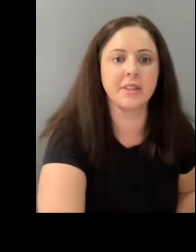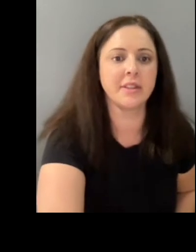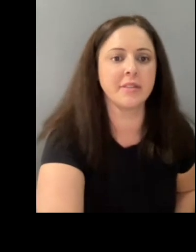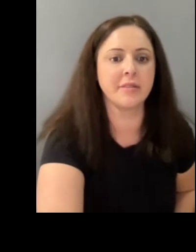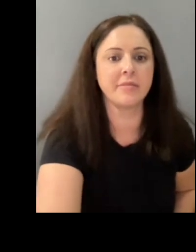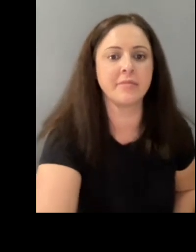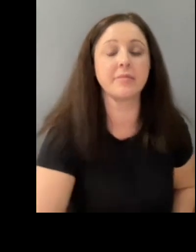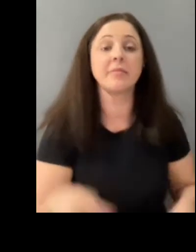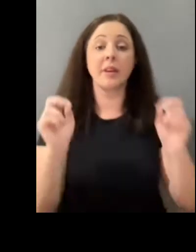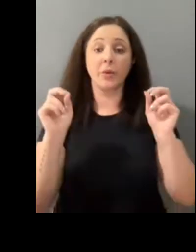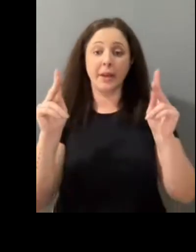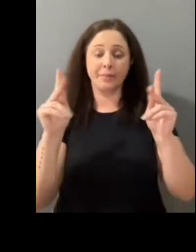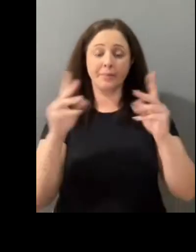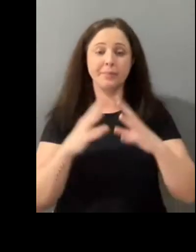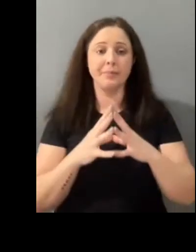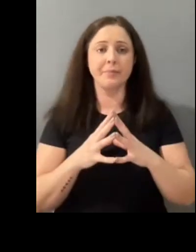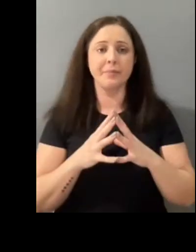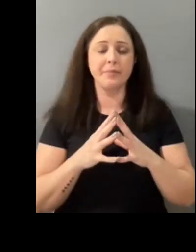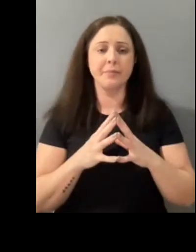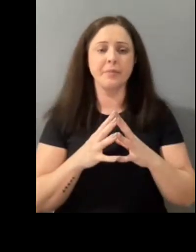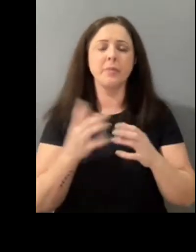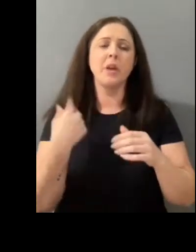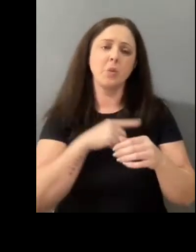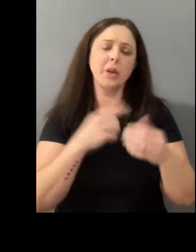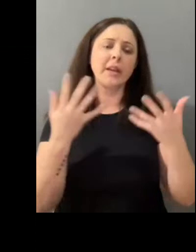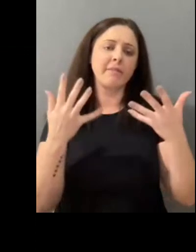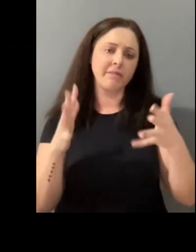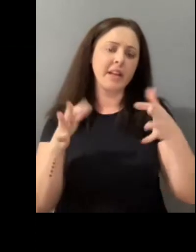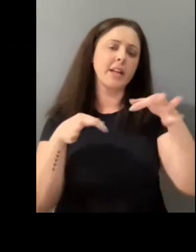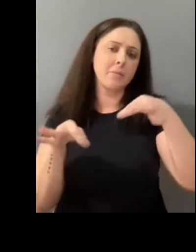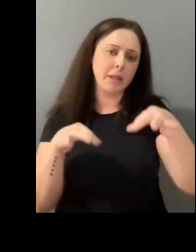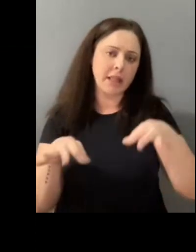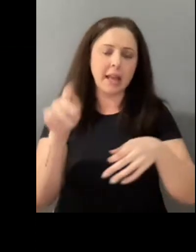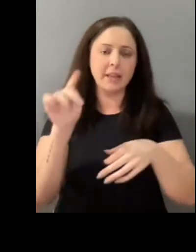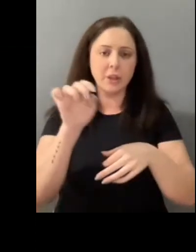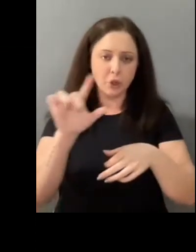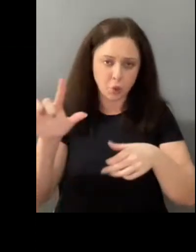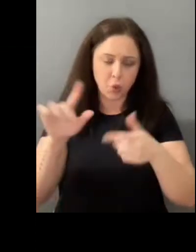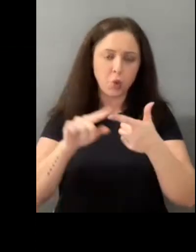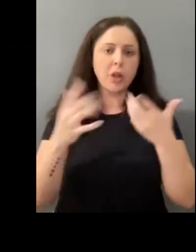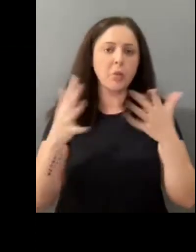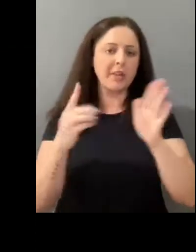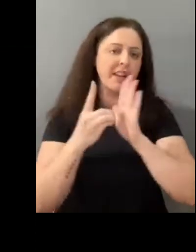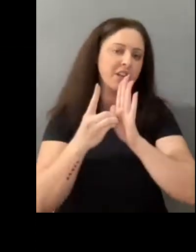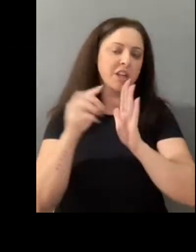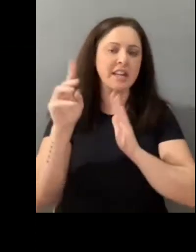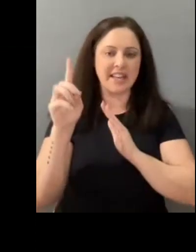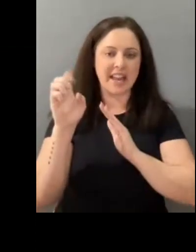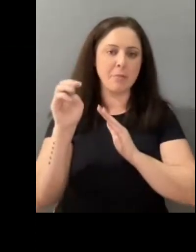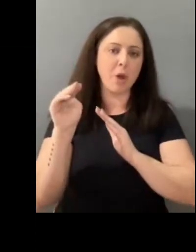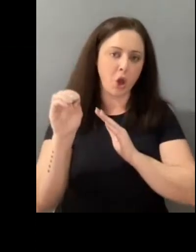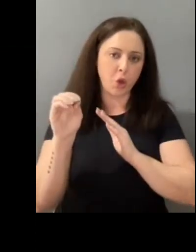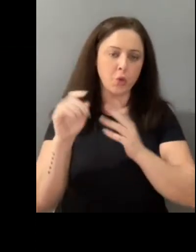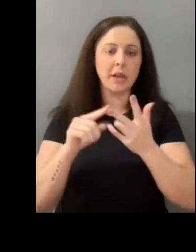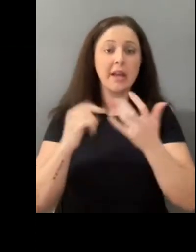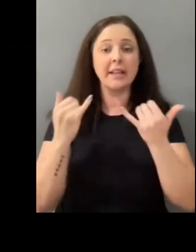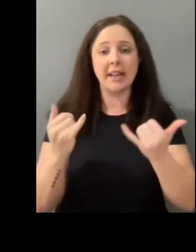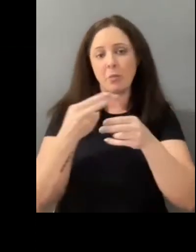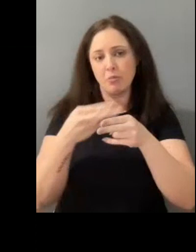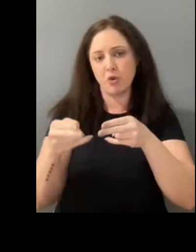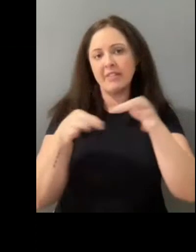All right, so we have talked through the tool and done a demonstration of that. I'll briefly go through some of